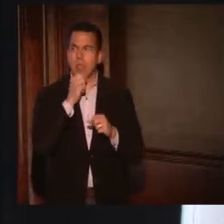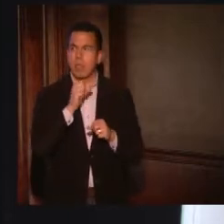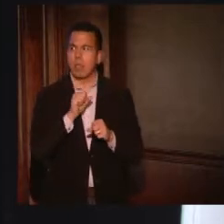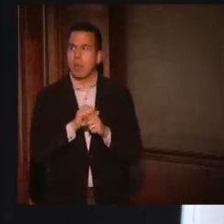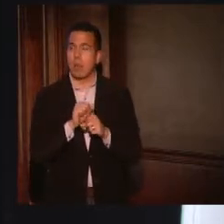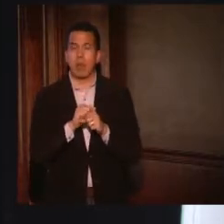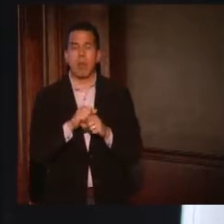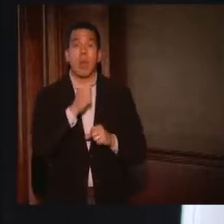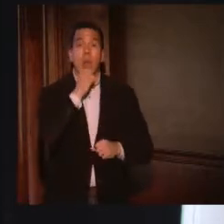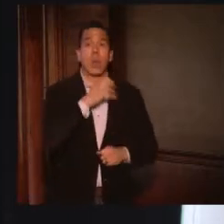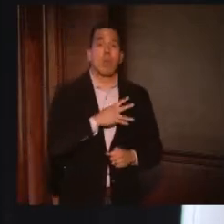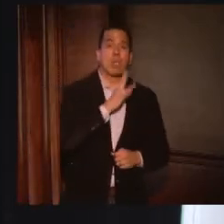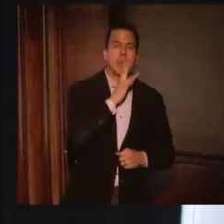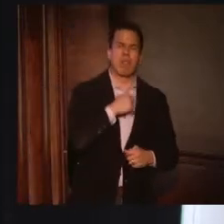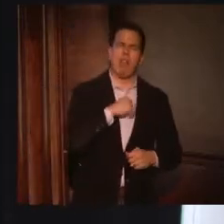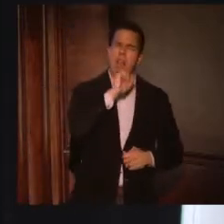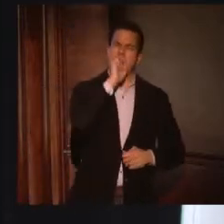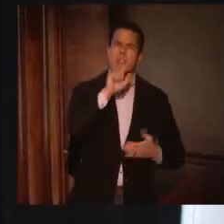things.